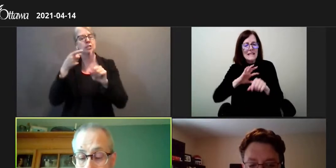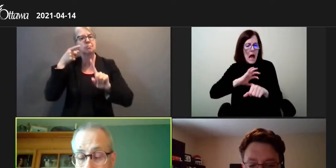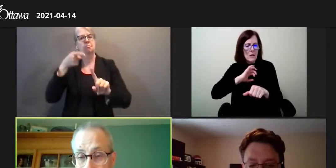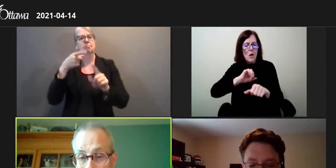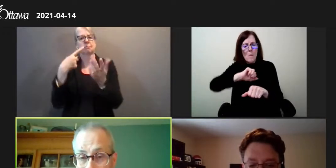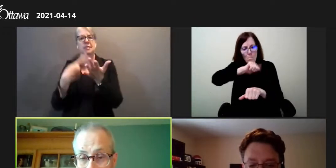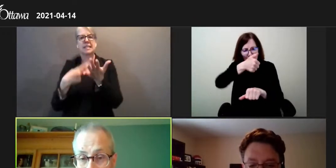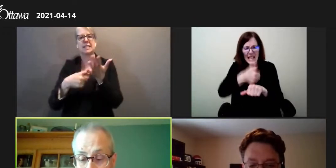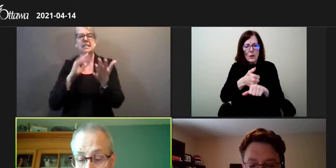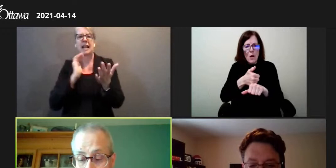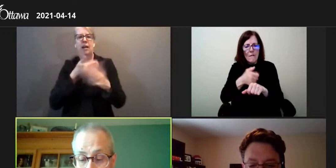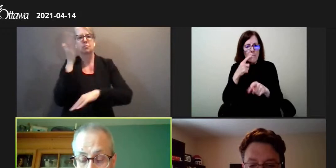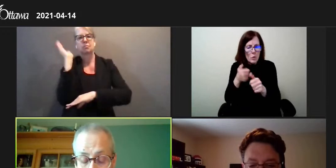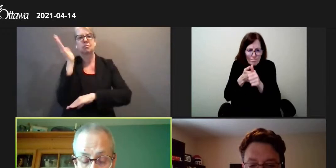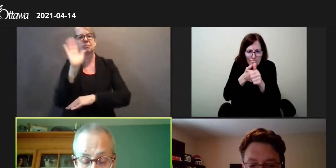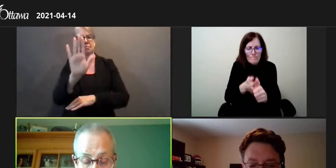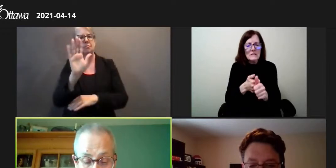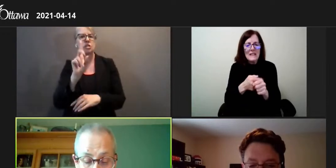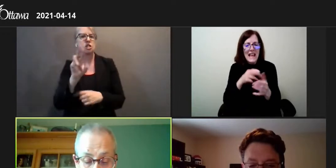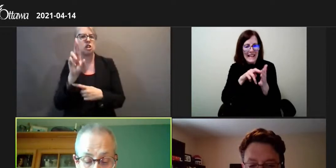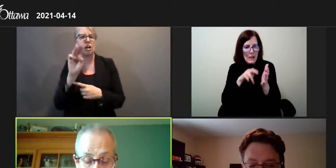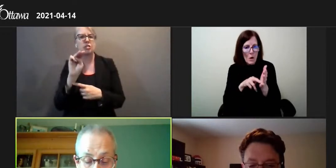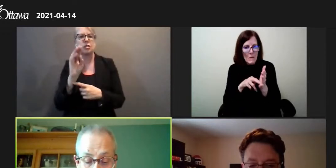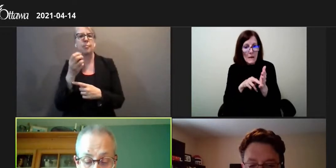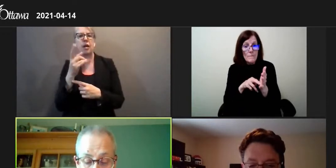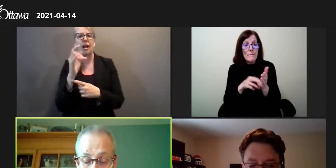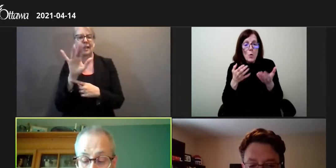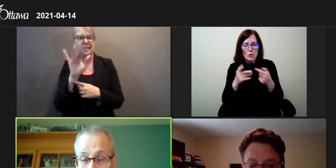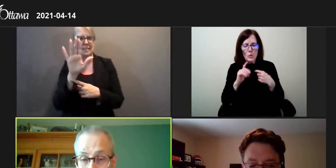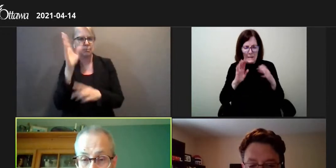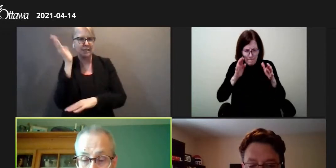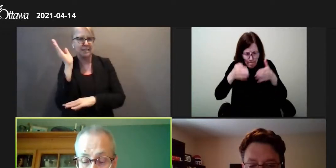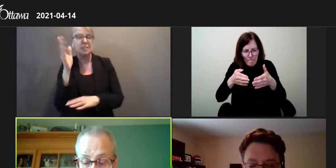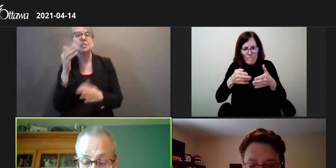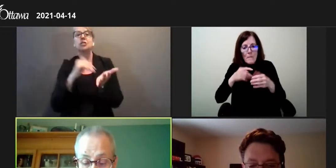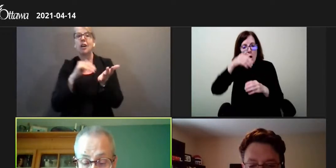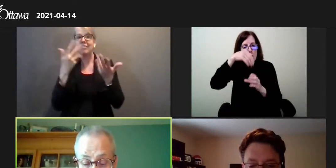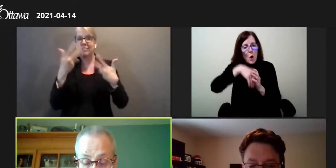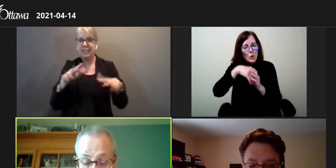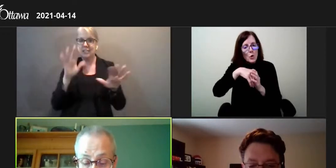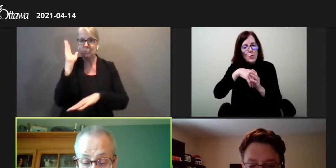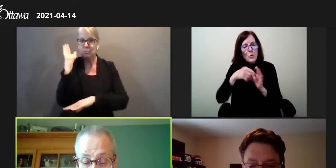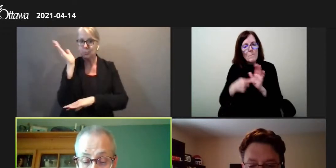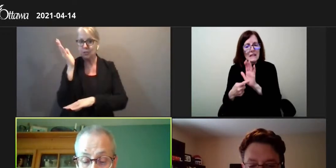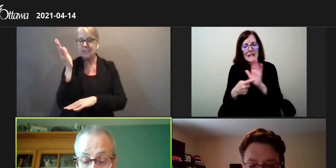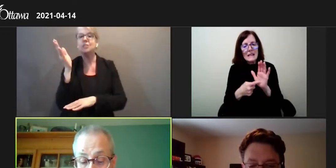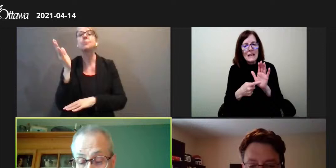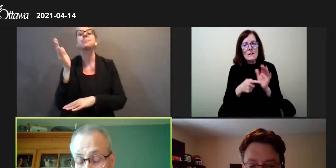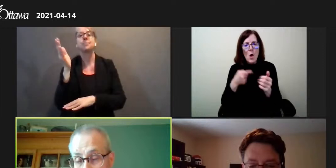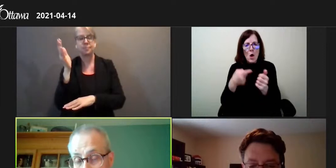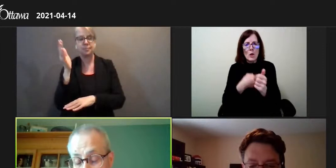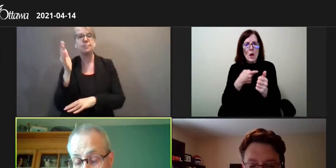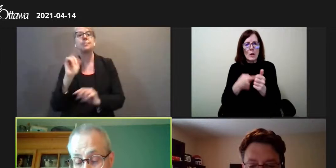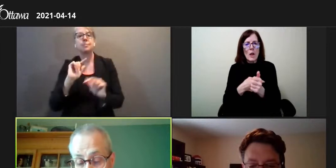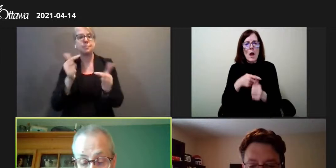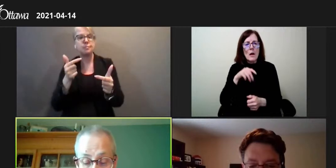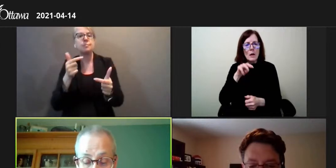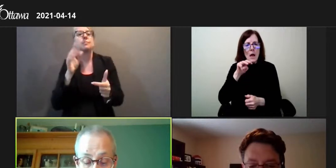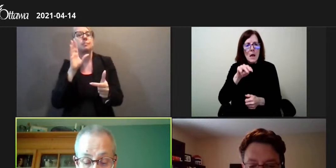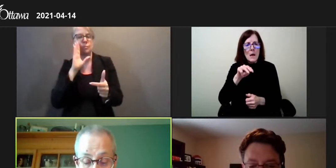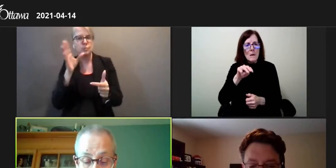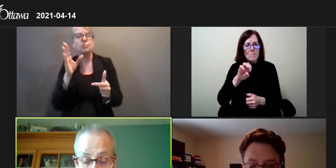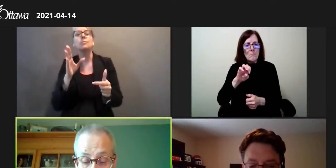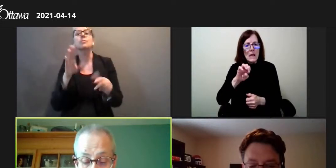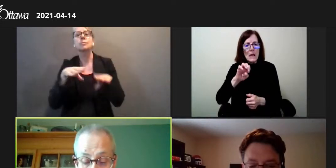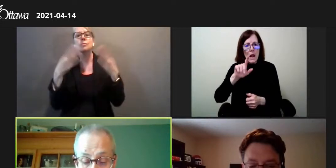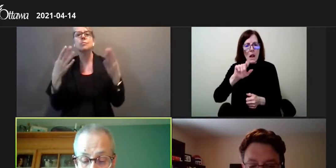discussed in Dr. Mulockney's presentation. Once the doctor's presentation is completed, we will take questions in relation